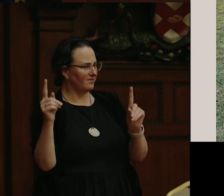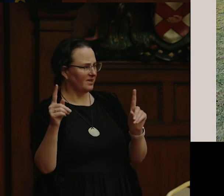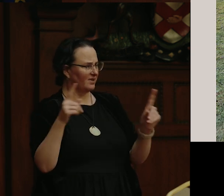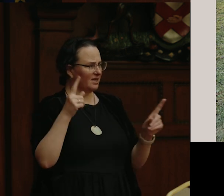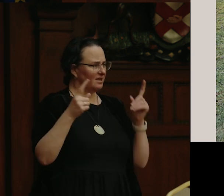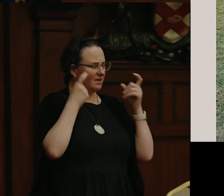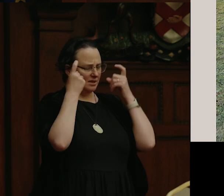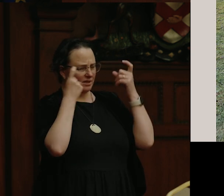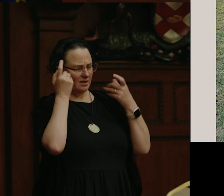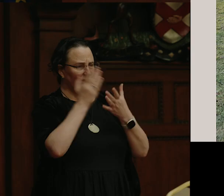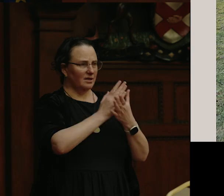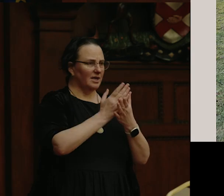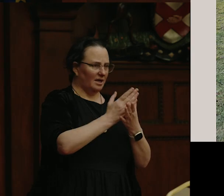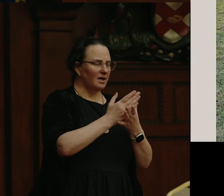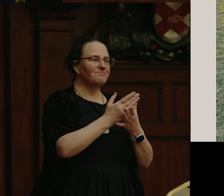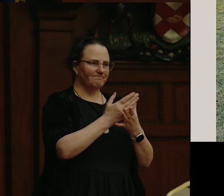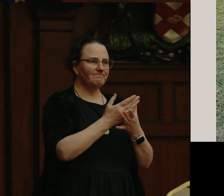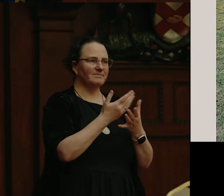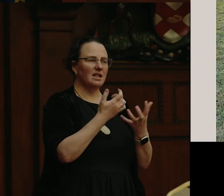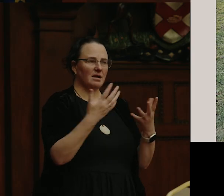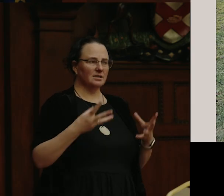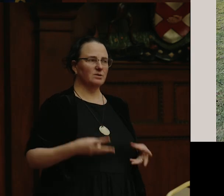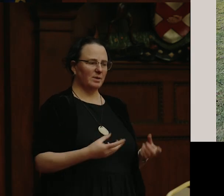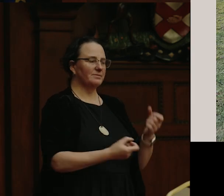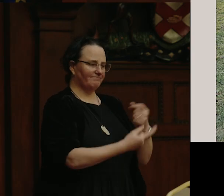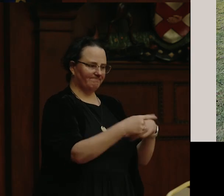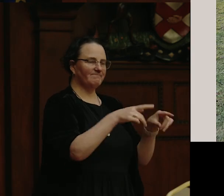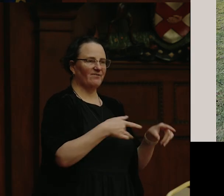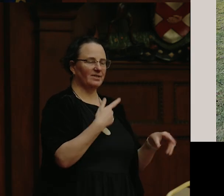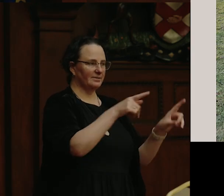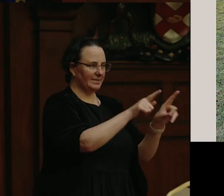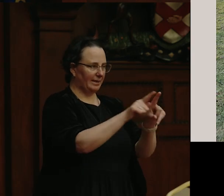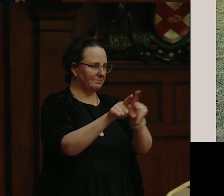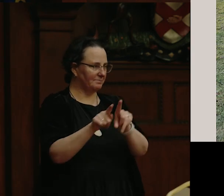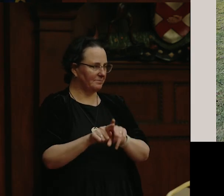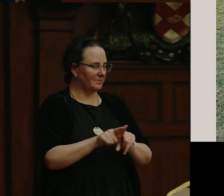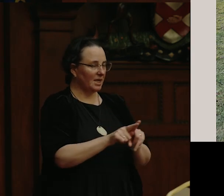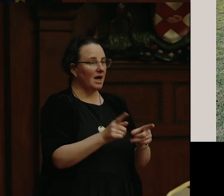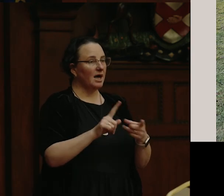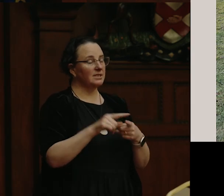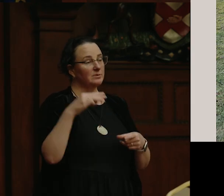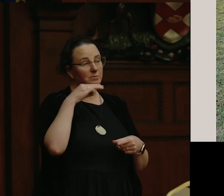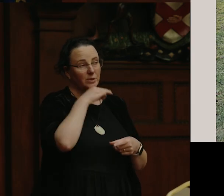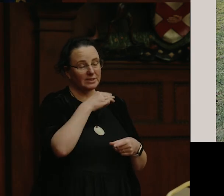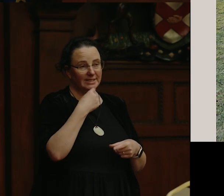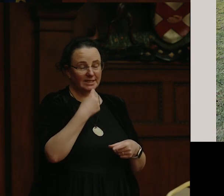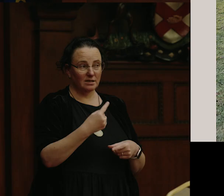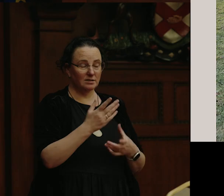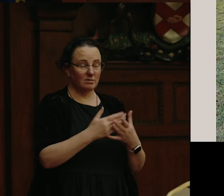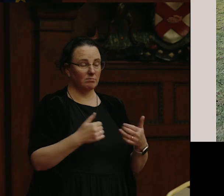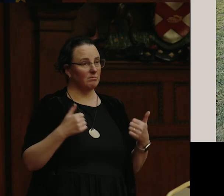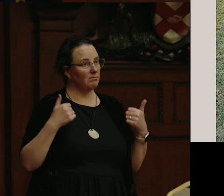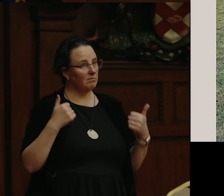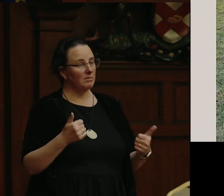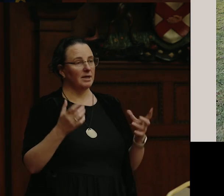thread of uncertainty was common for most of for the women. Now, also important to say that many noted excellent